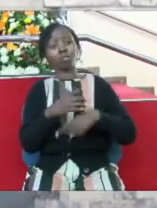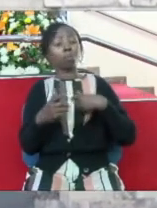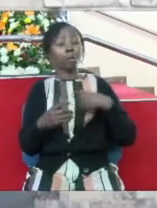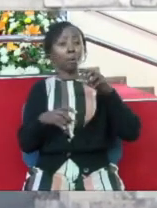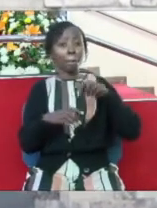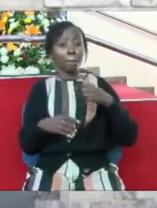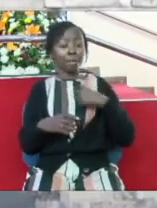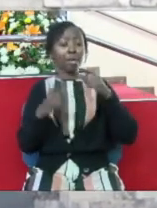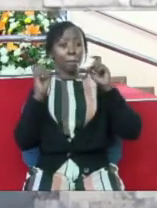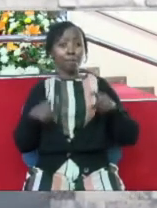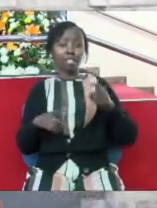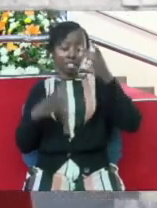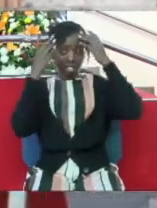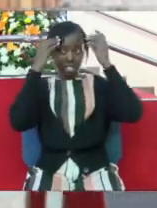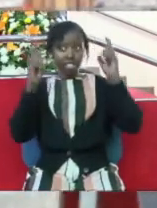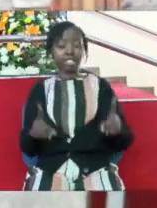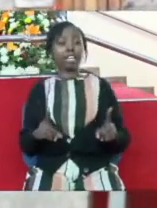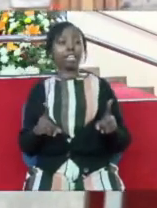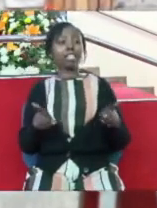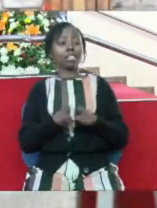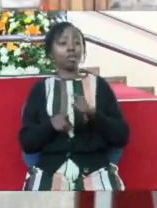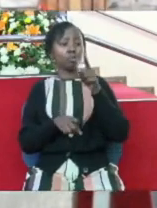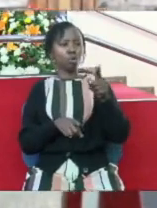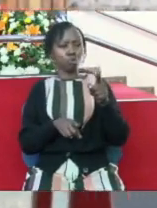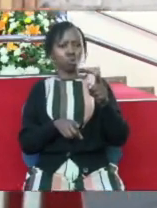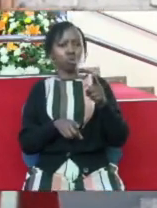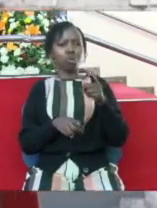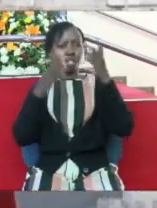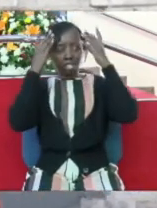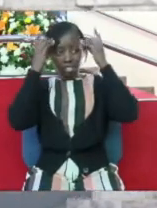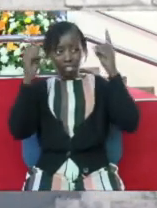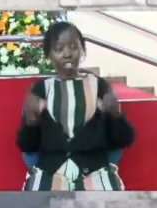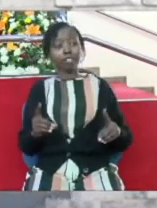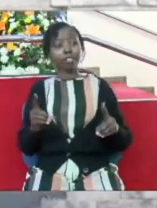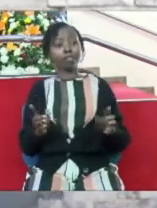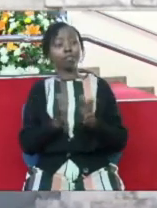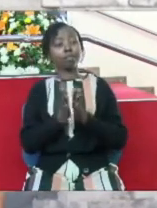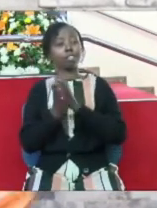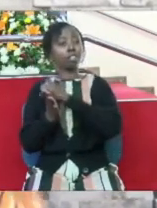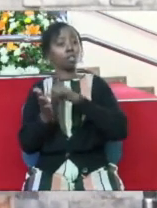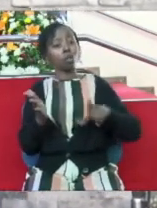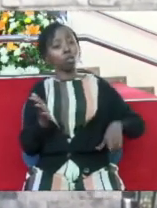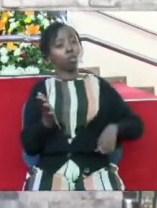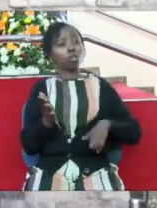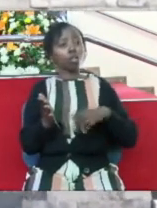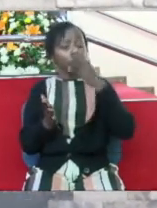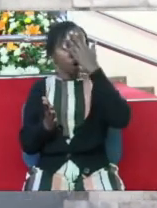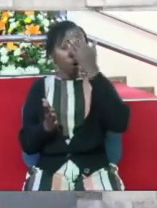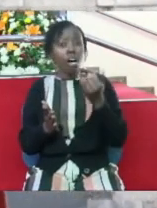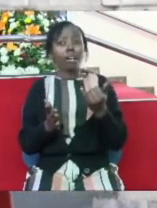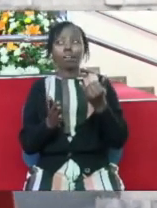kivyangu. We cannot go there as a group. Hatutaenda pale kama kikundi. Bwana Yesu asifiwe. Amen. Because there is a realm in